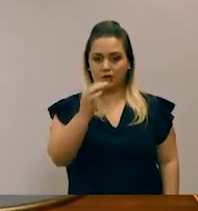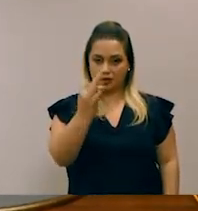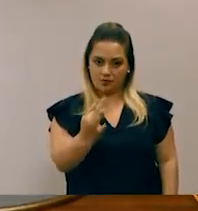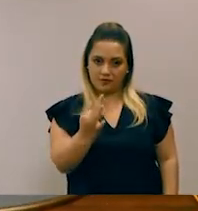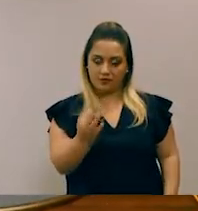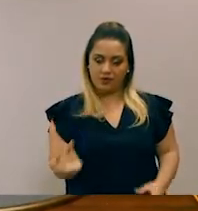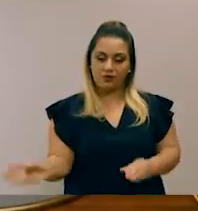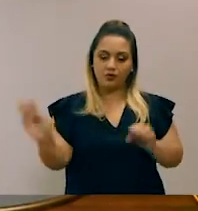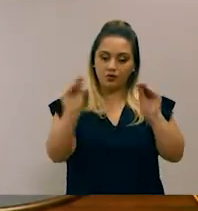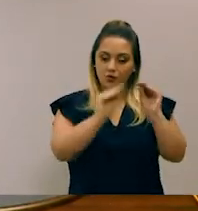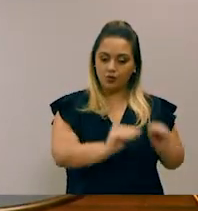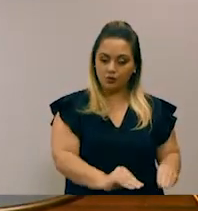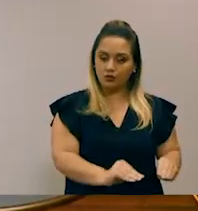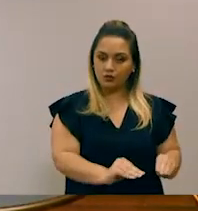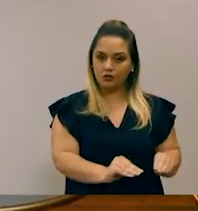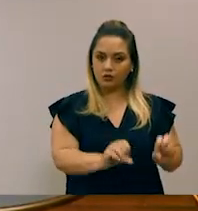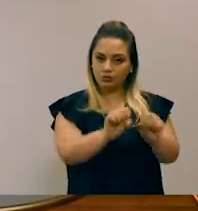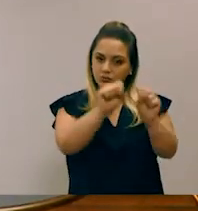system